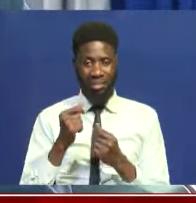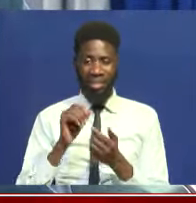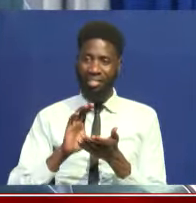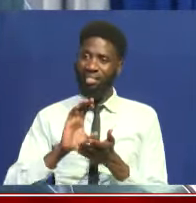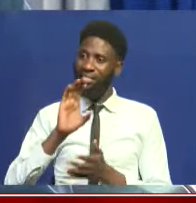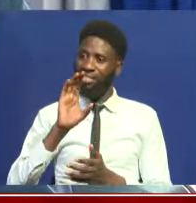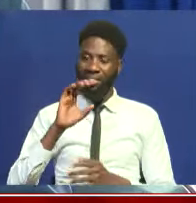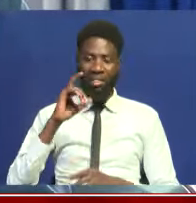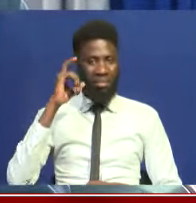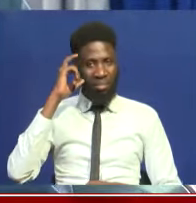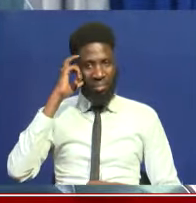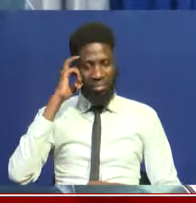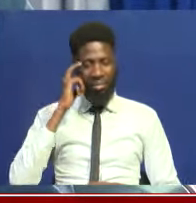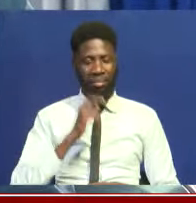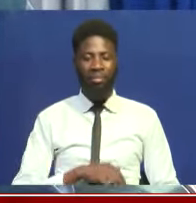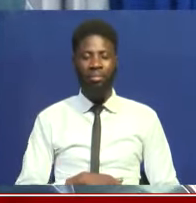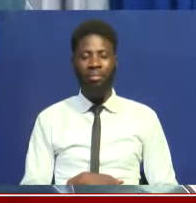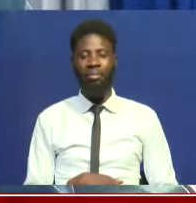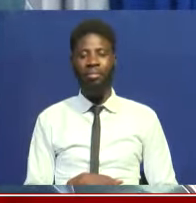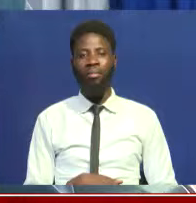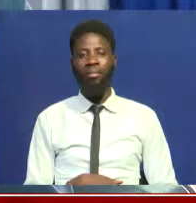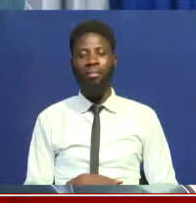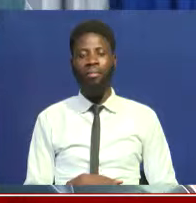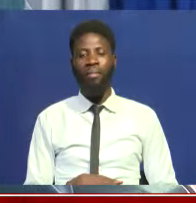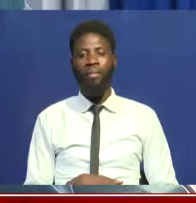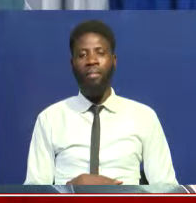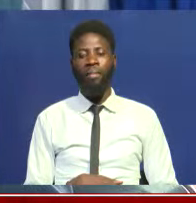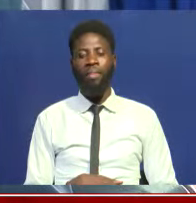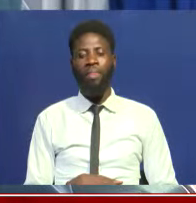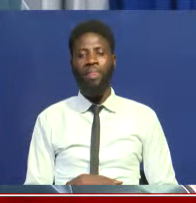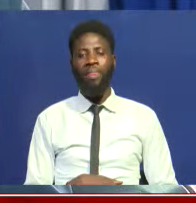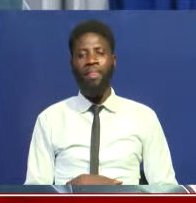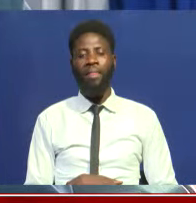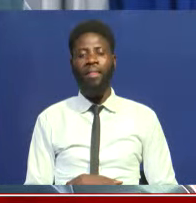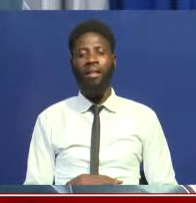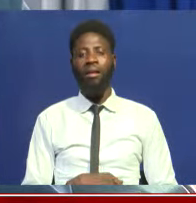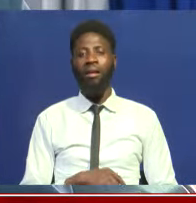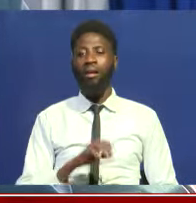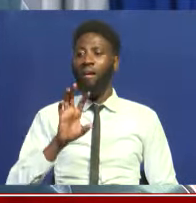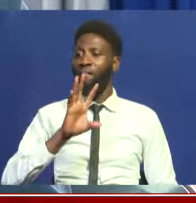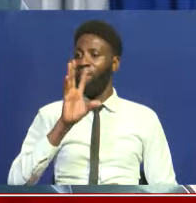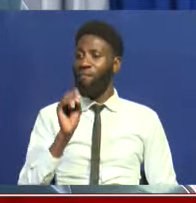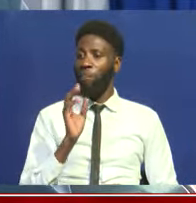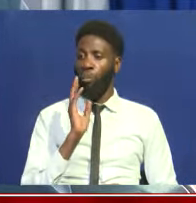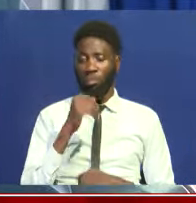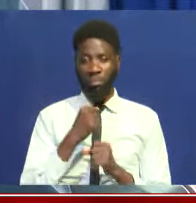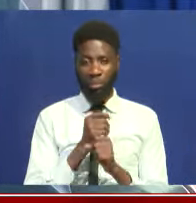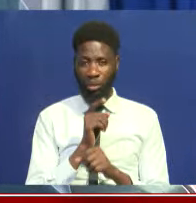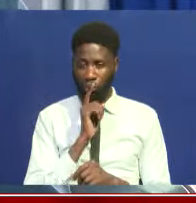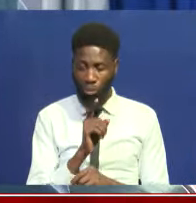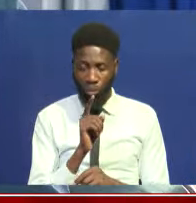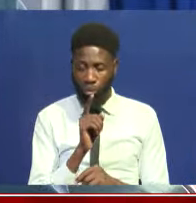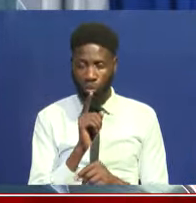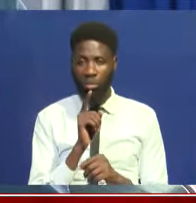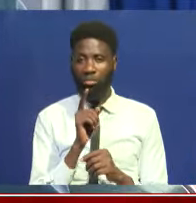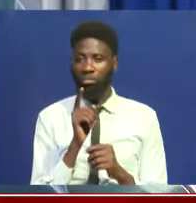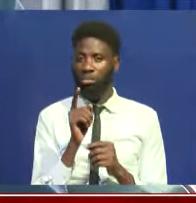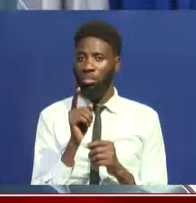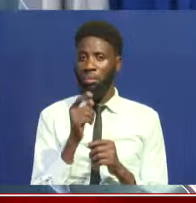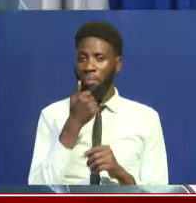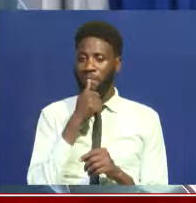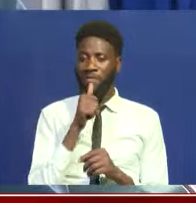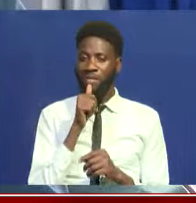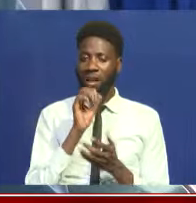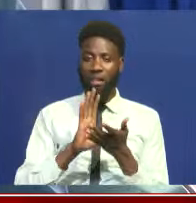You know, they're capital intensive. So how is Africa going to ensure that they are attracting these private investors